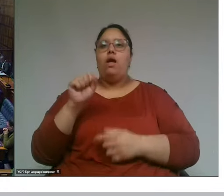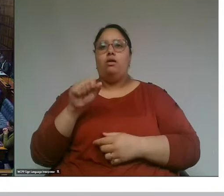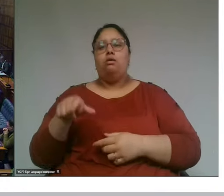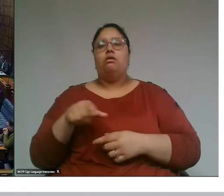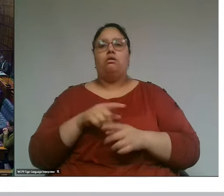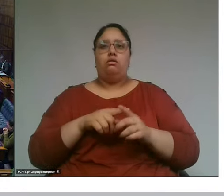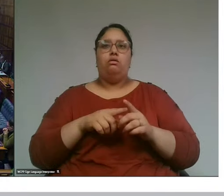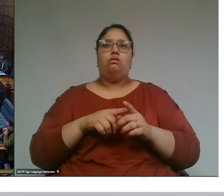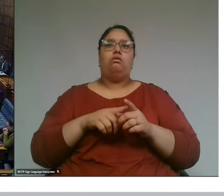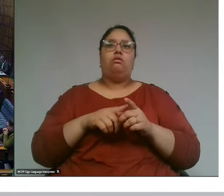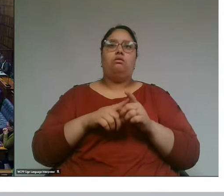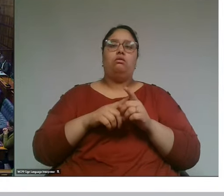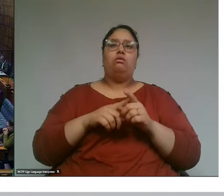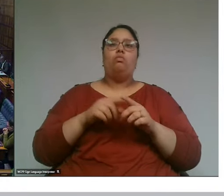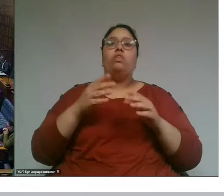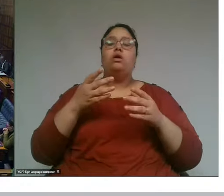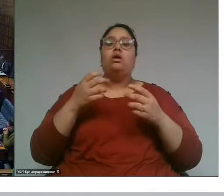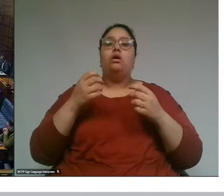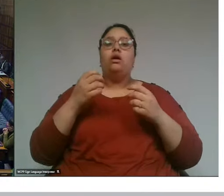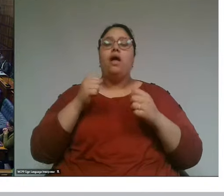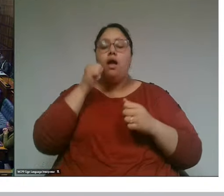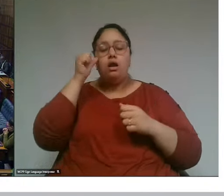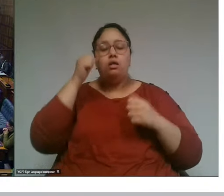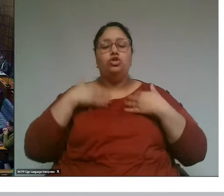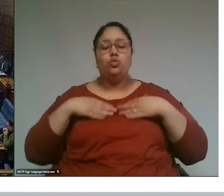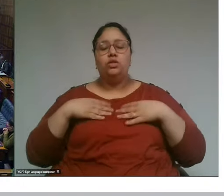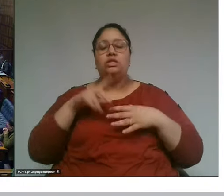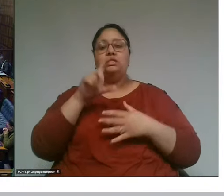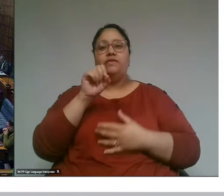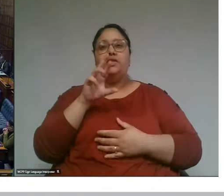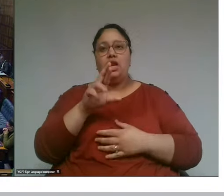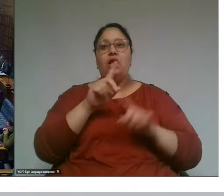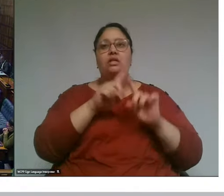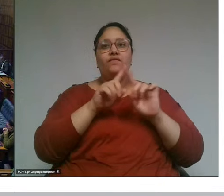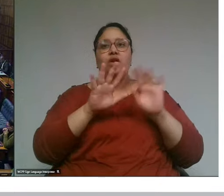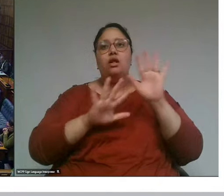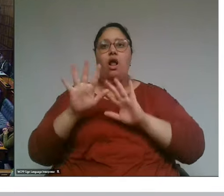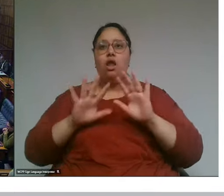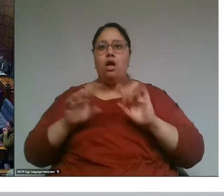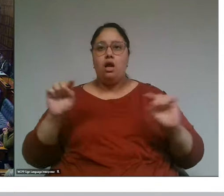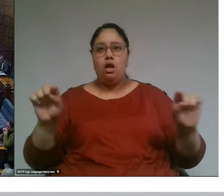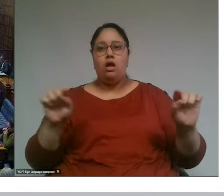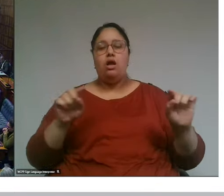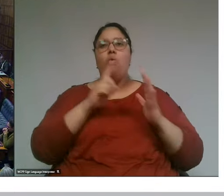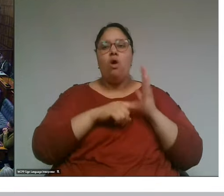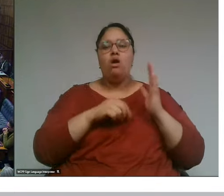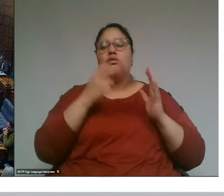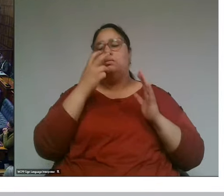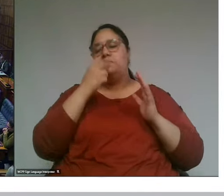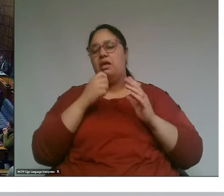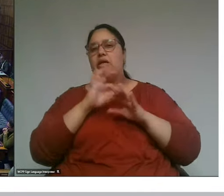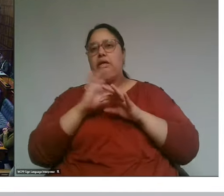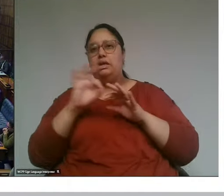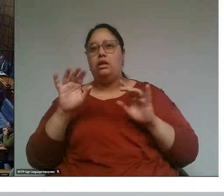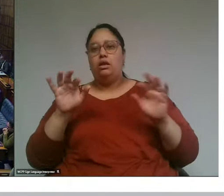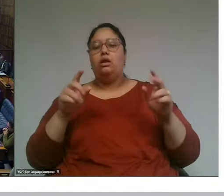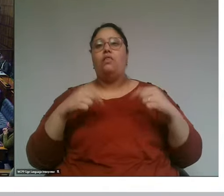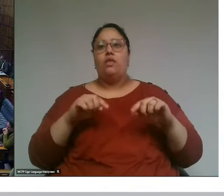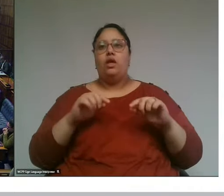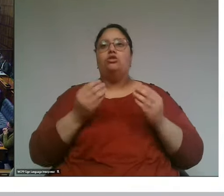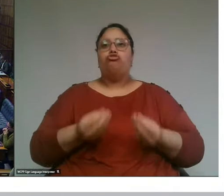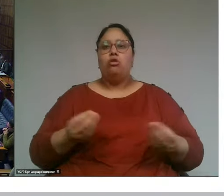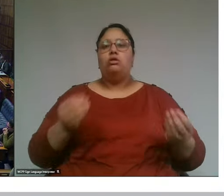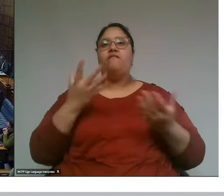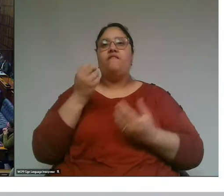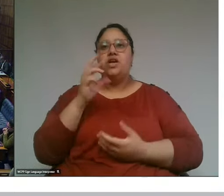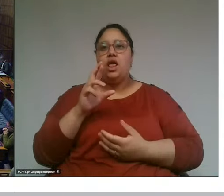the financial year we should have the process with the necessary approvals uh signed off uh to start with the new Financial year with a completely new uh